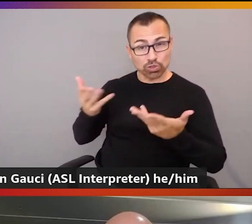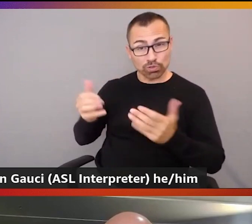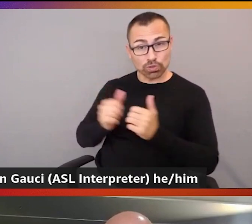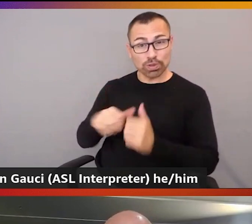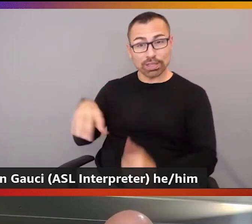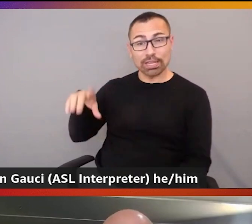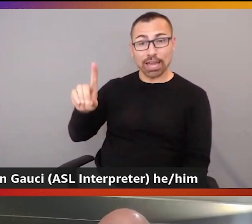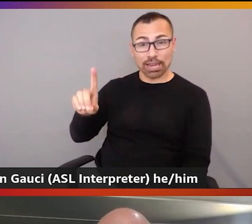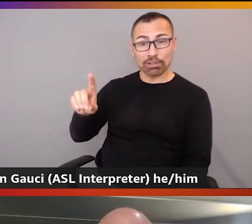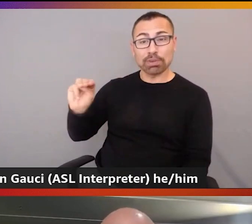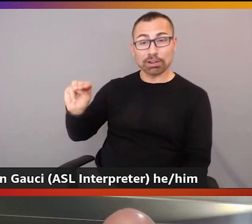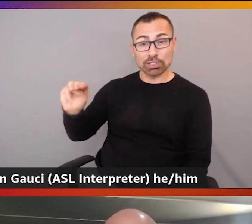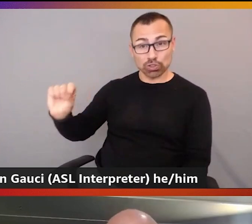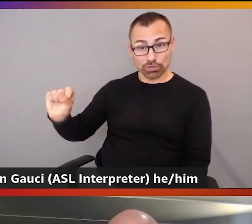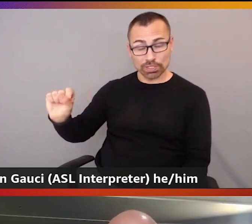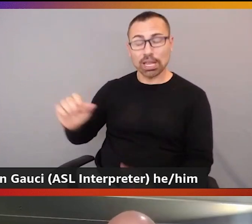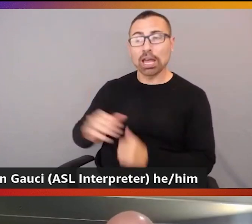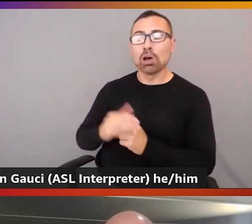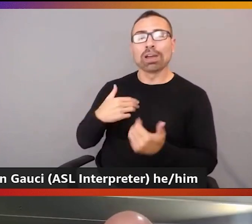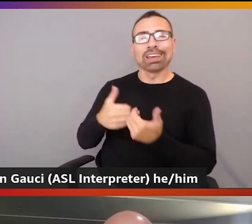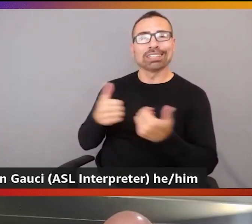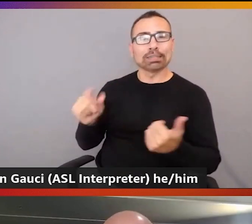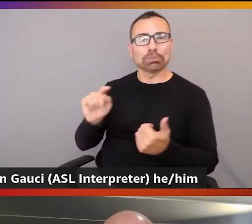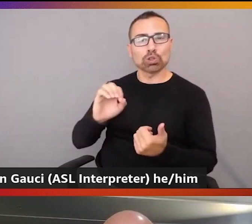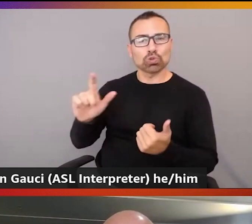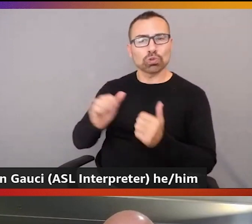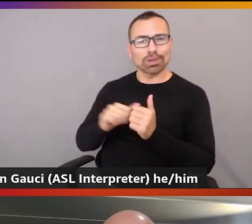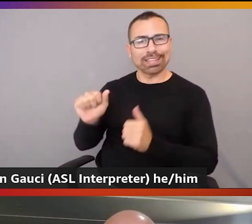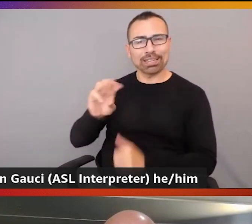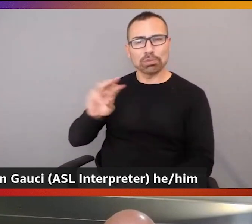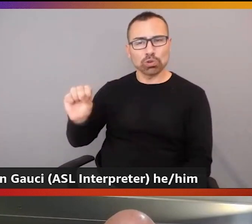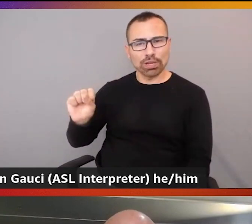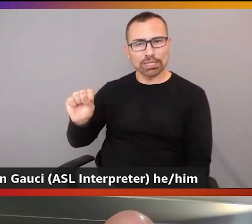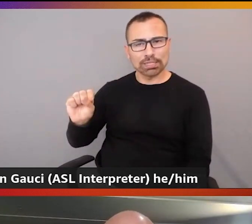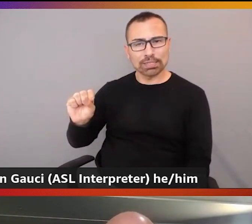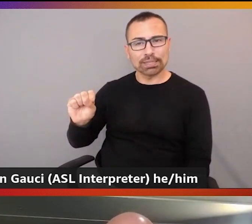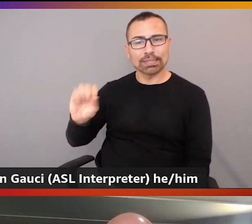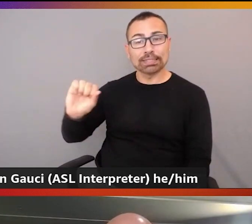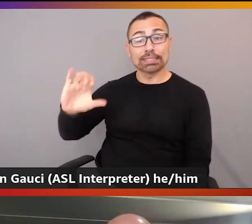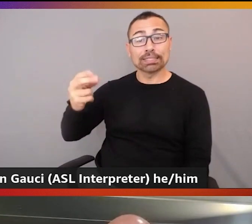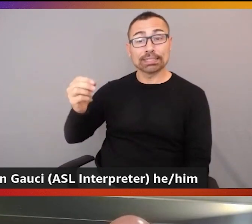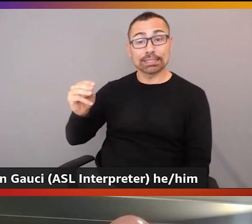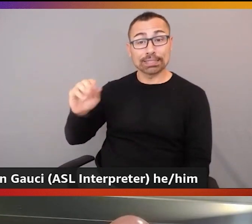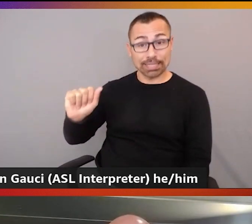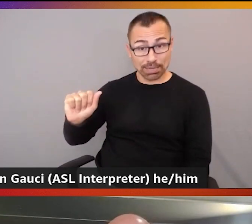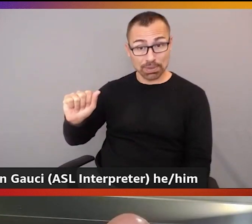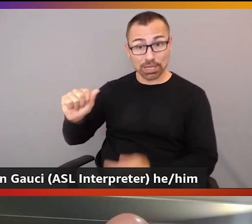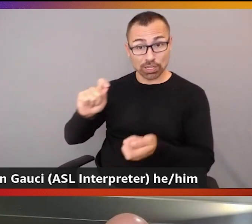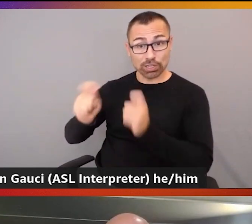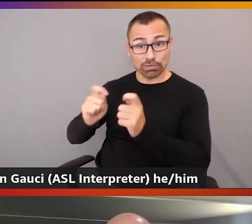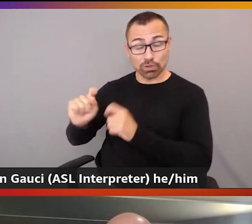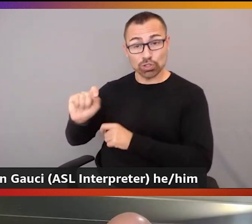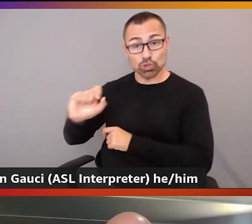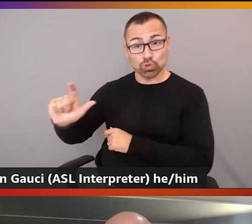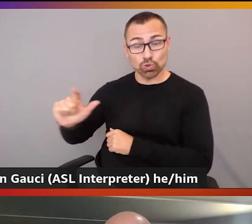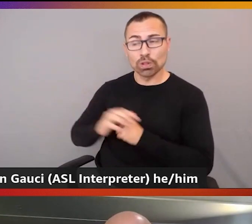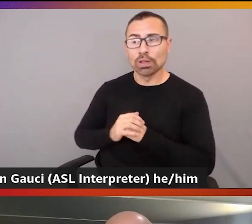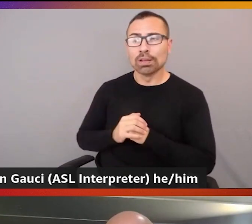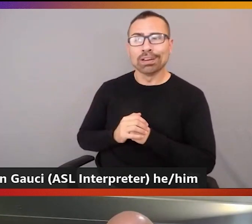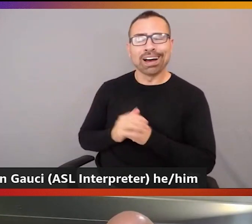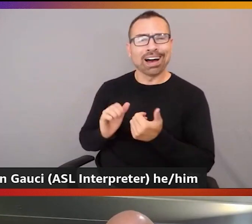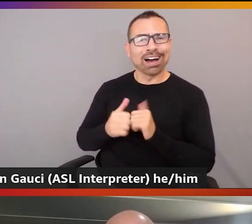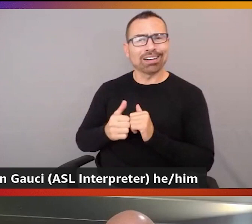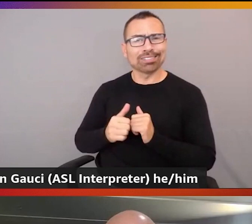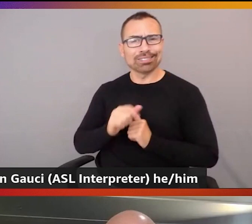we've historically had a separate tool with the AWS Schema Conversion tool. How does what